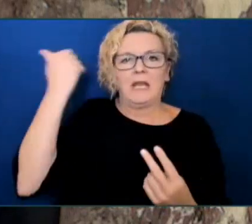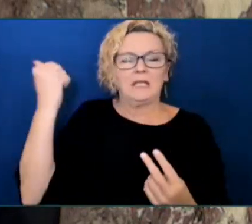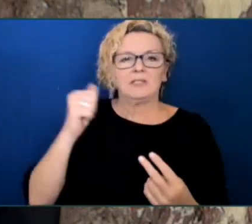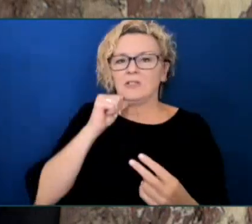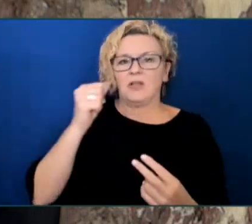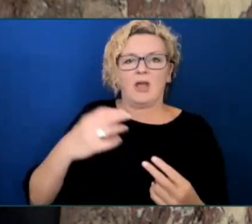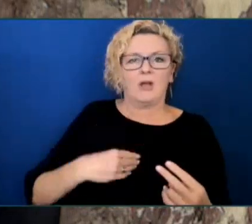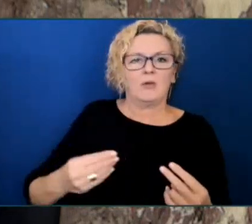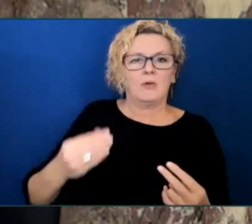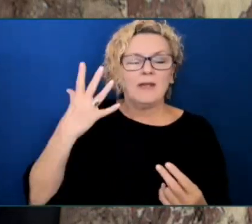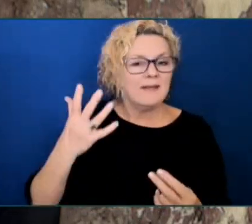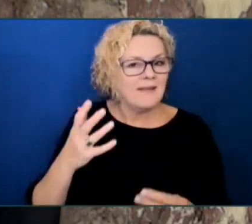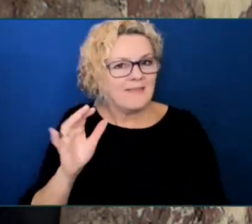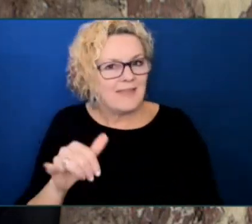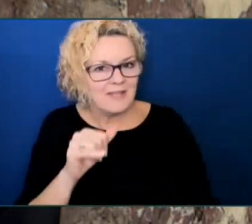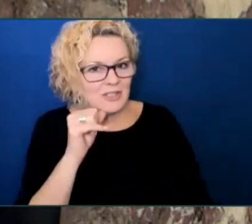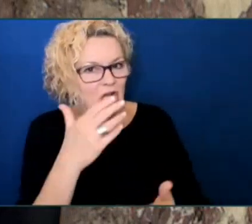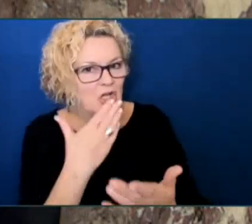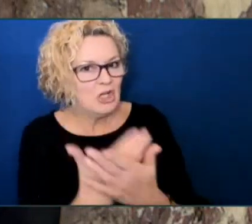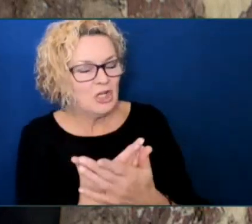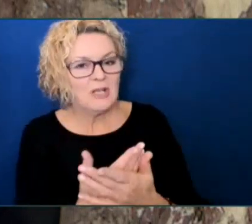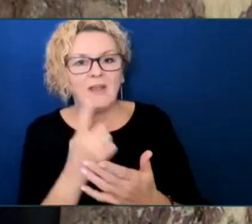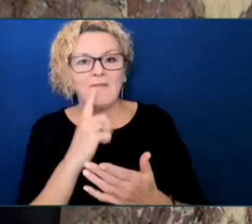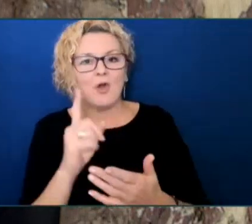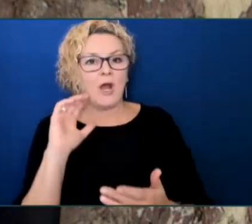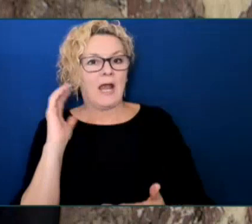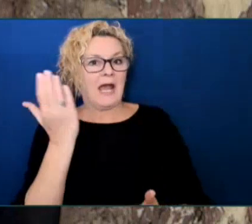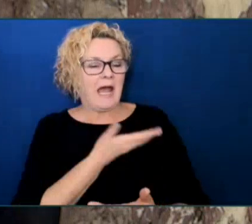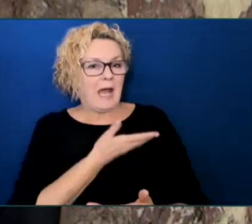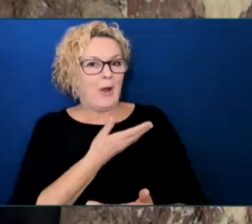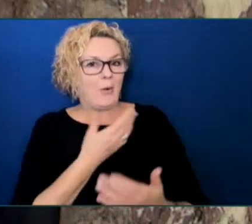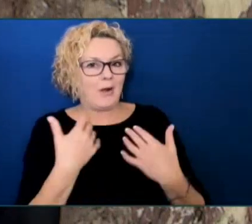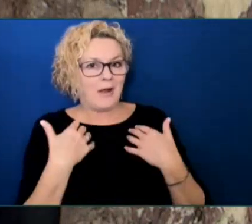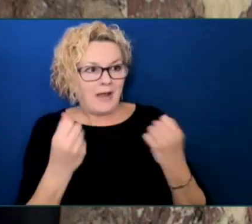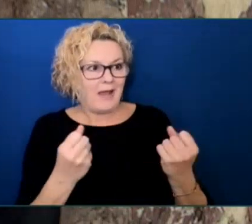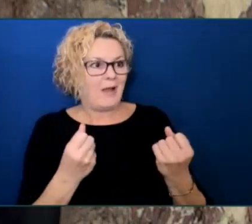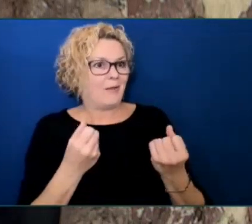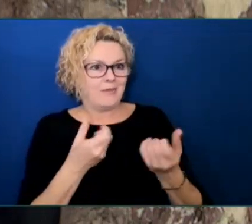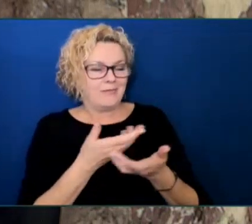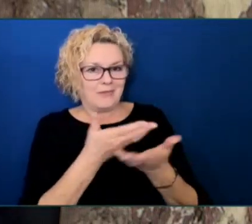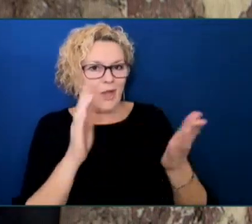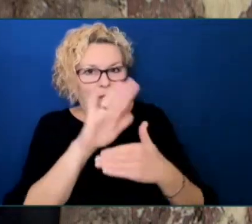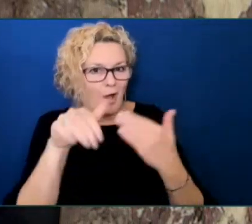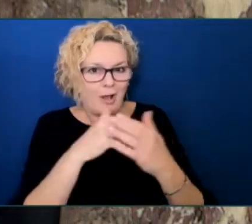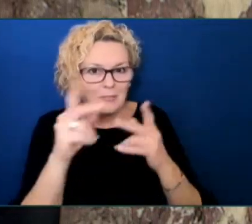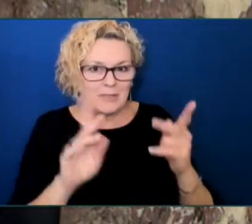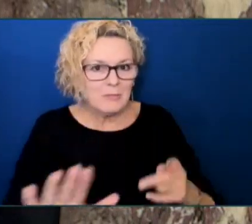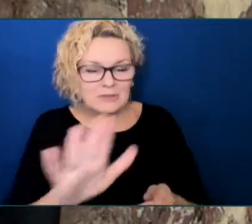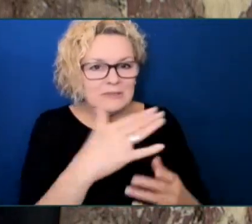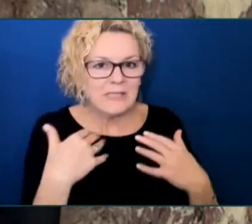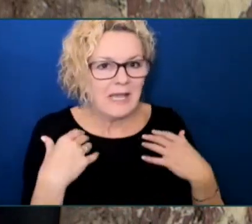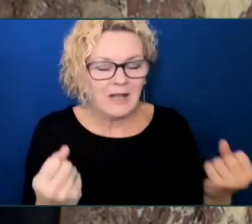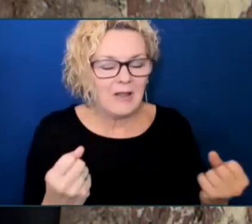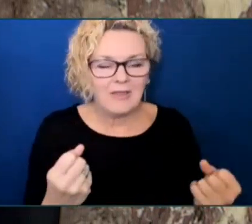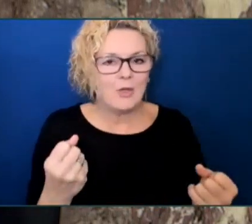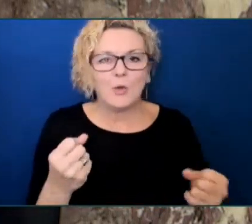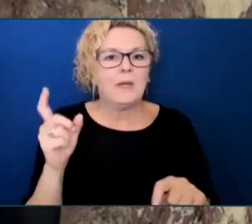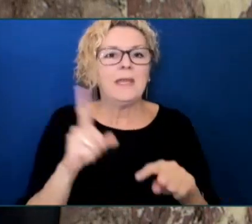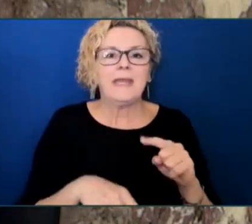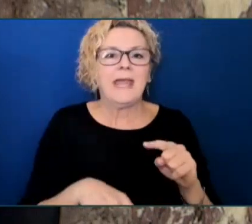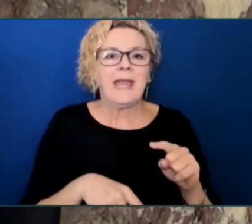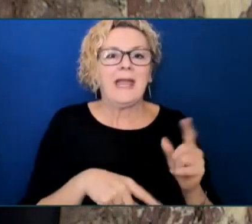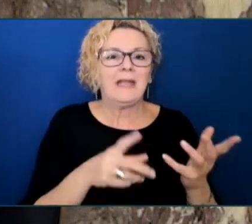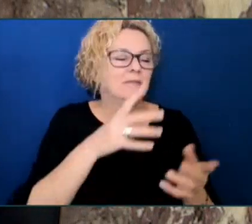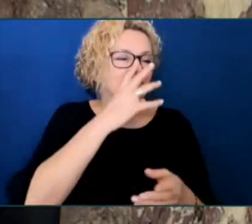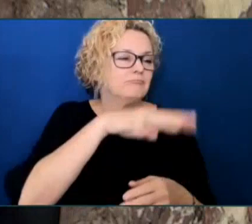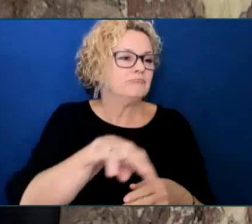our health. And we're going to take every step we can, united in this province, I believe, to act against racism